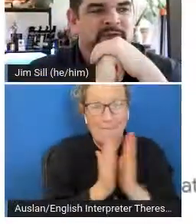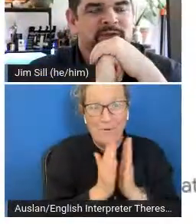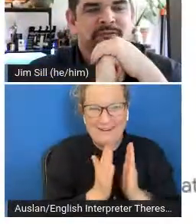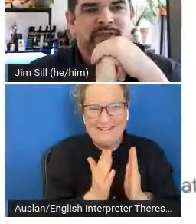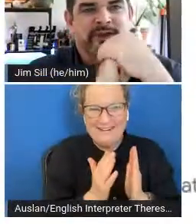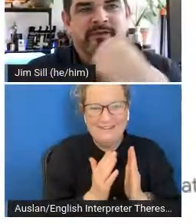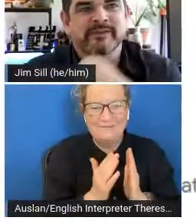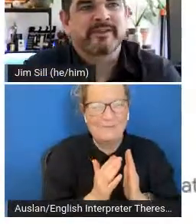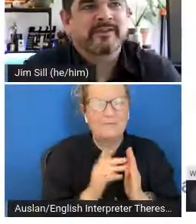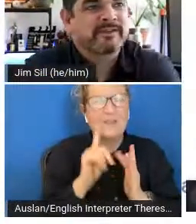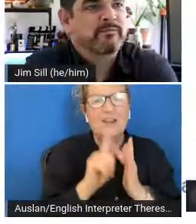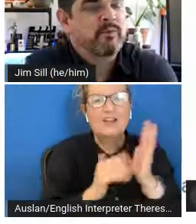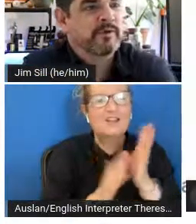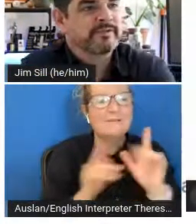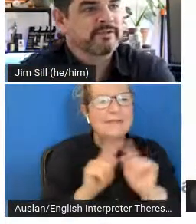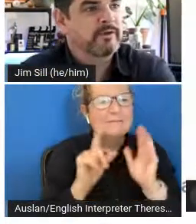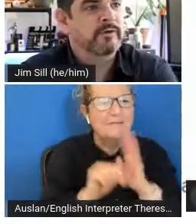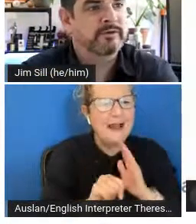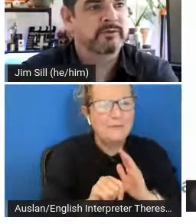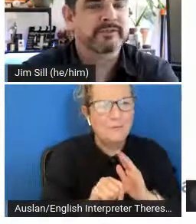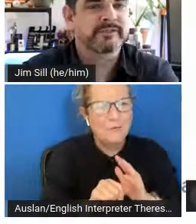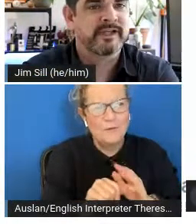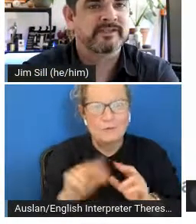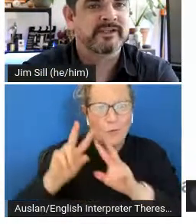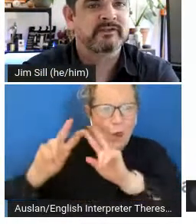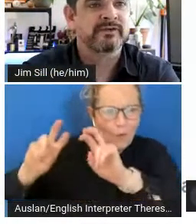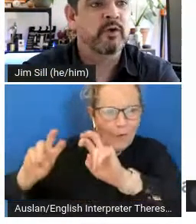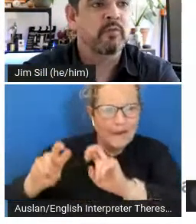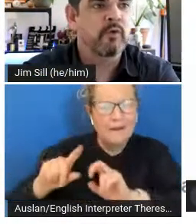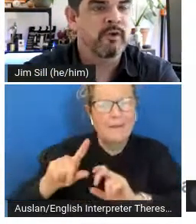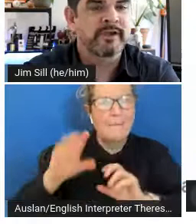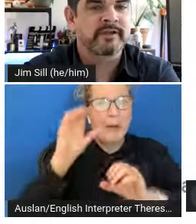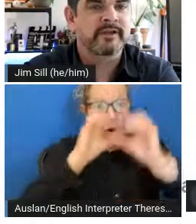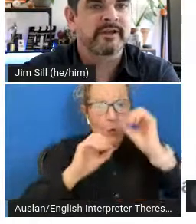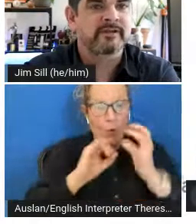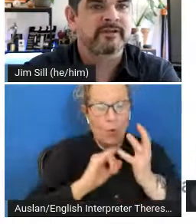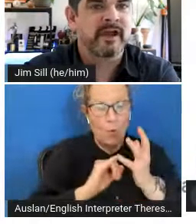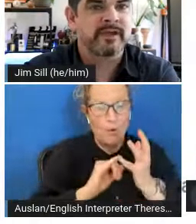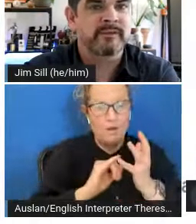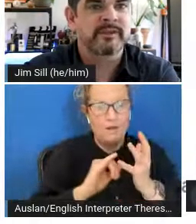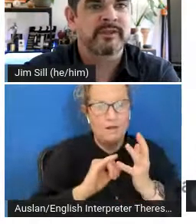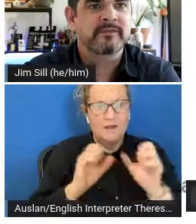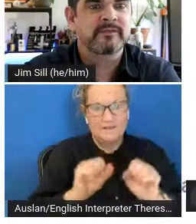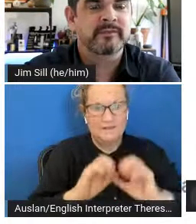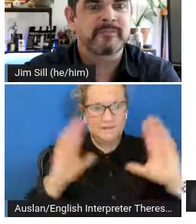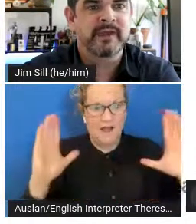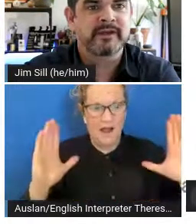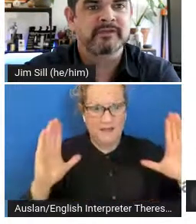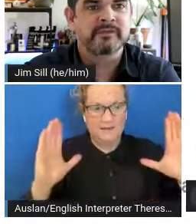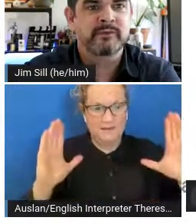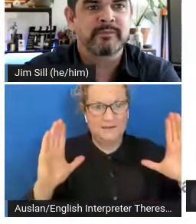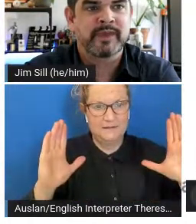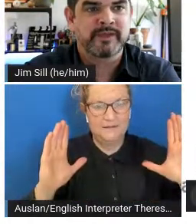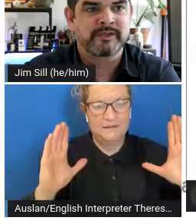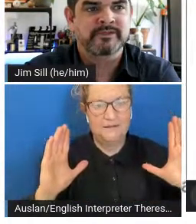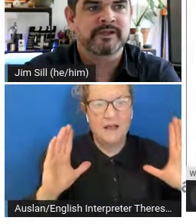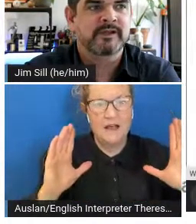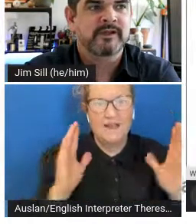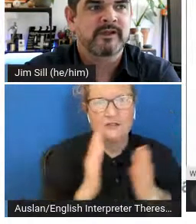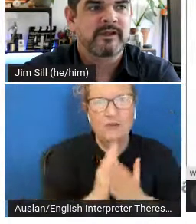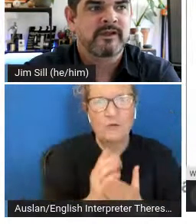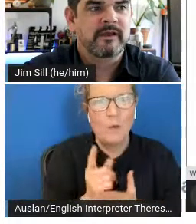why you're looking for that, Chris. I think it's important to note with Google Sites that there's no warning that a document that you've embedded into a